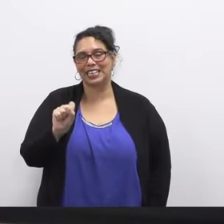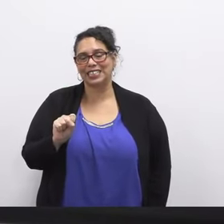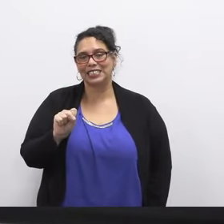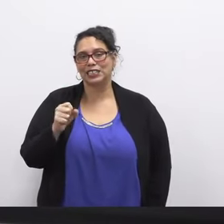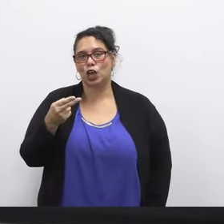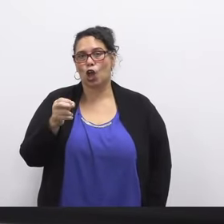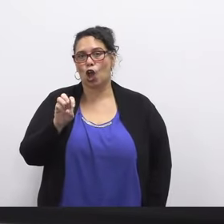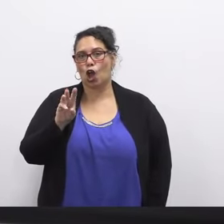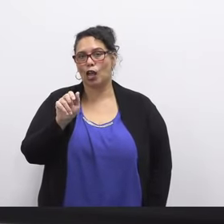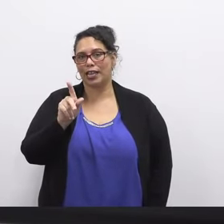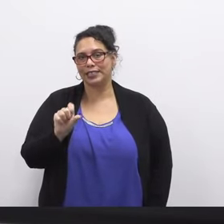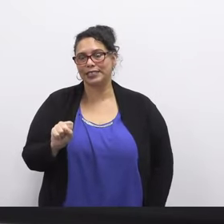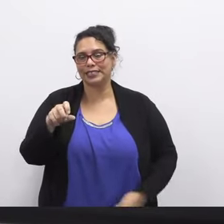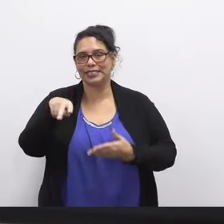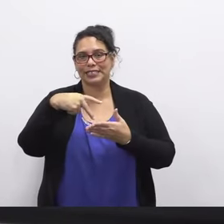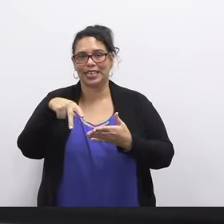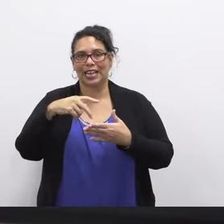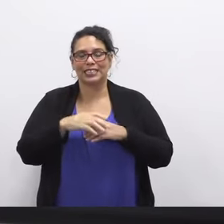Madness Week tournament.